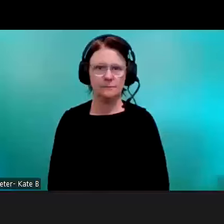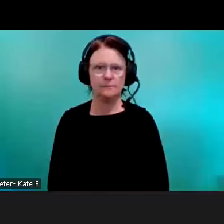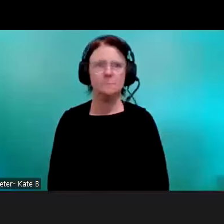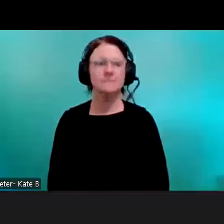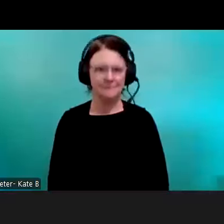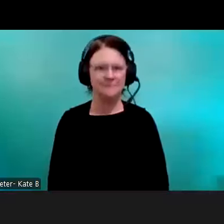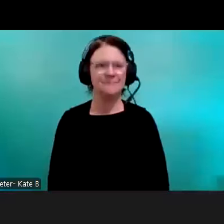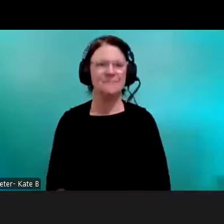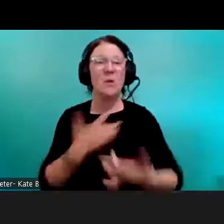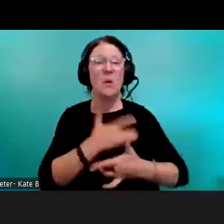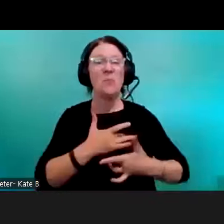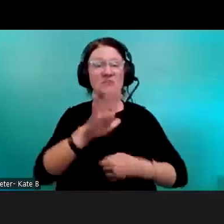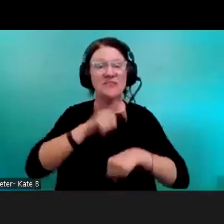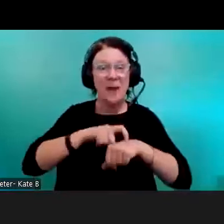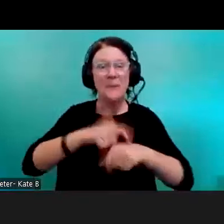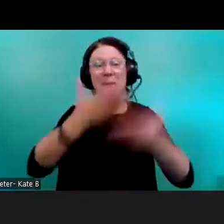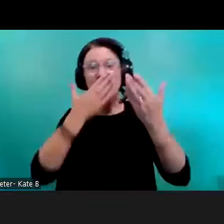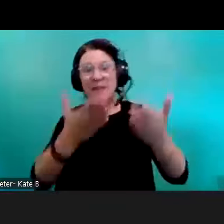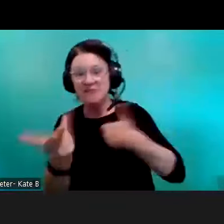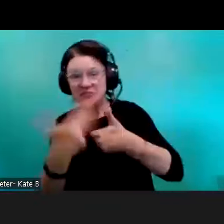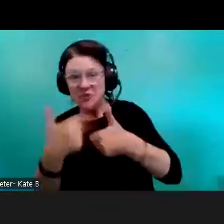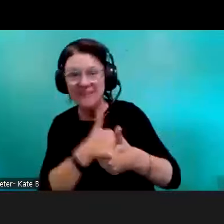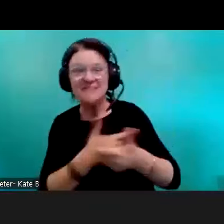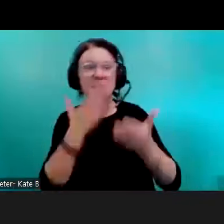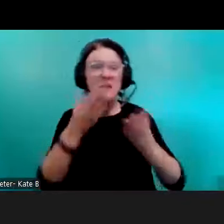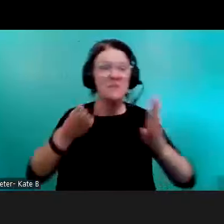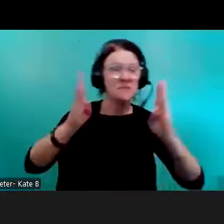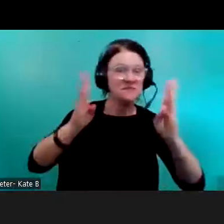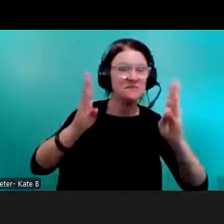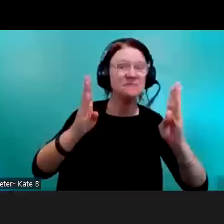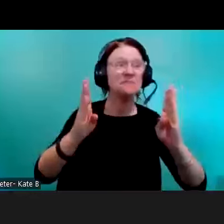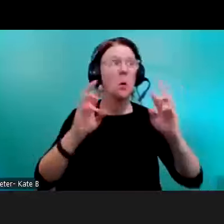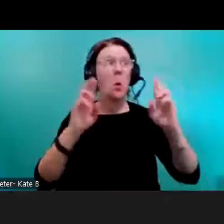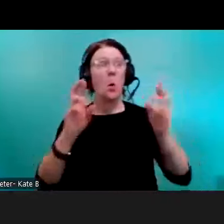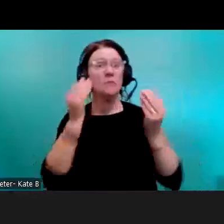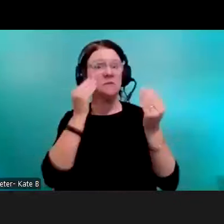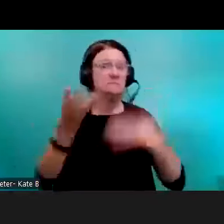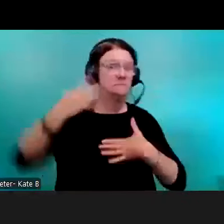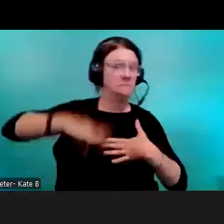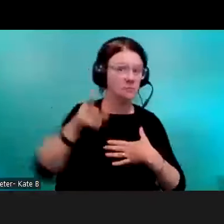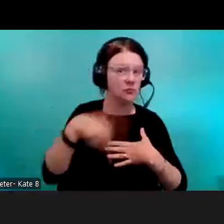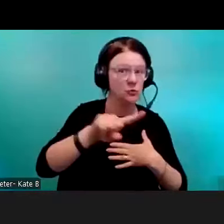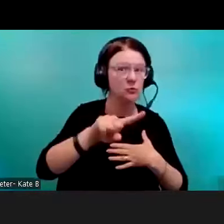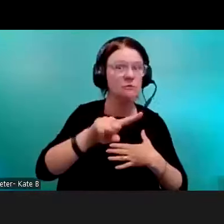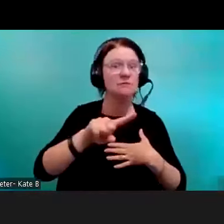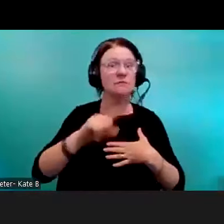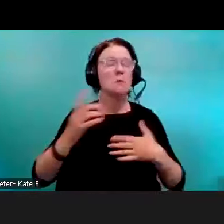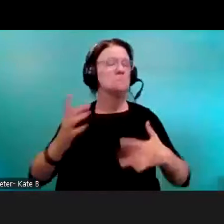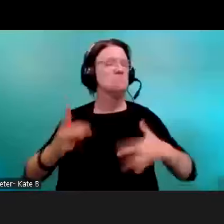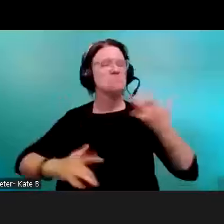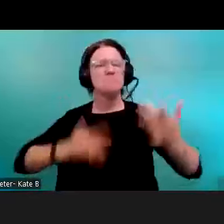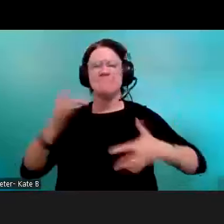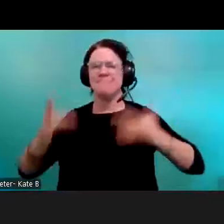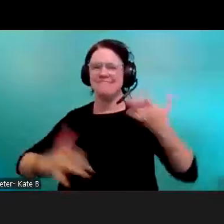All right, well, we appreciate your time. Hopefully you found this information helpful, and we are more than happy to have